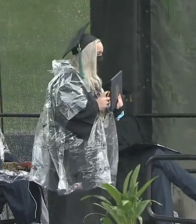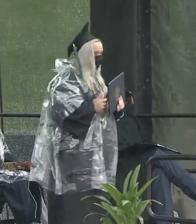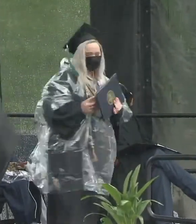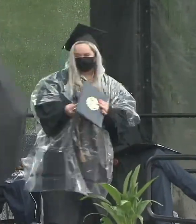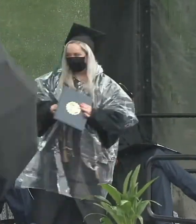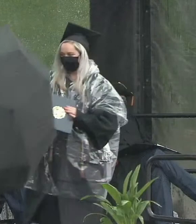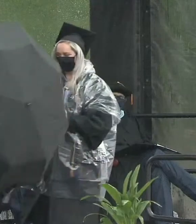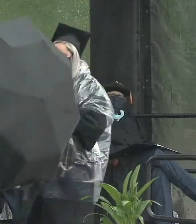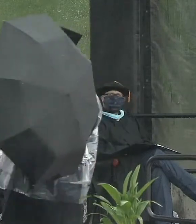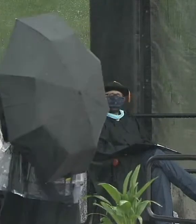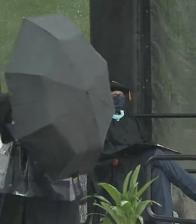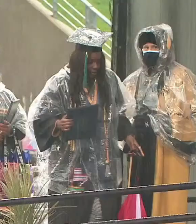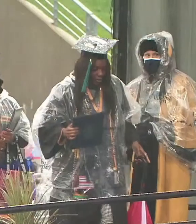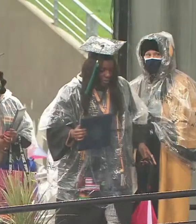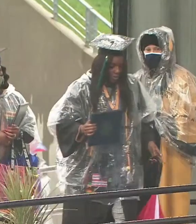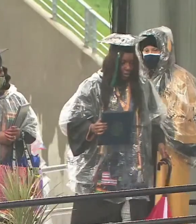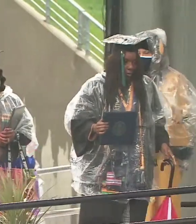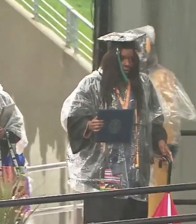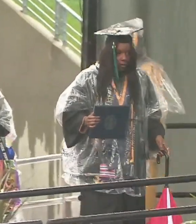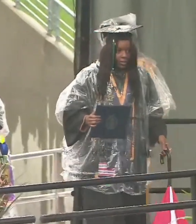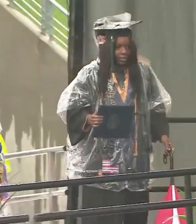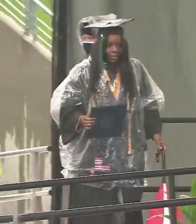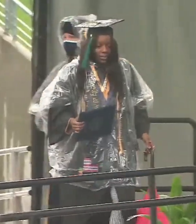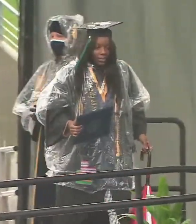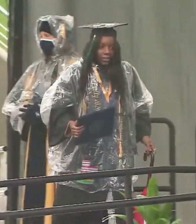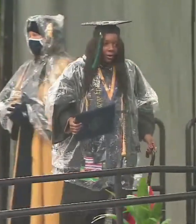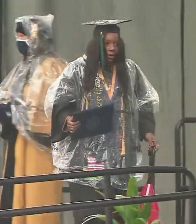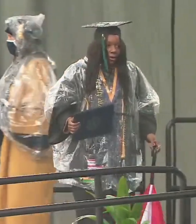Travion Beverly.